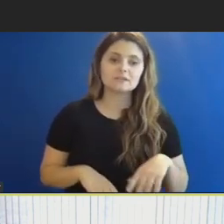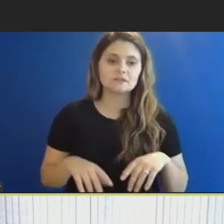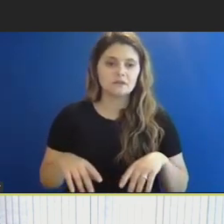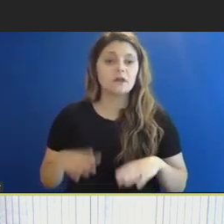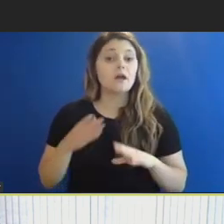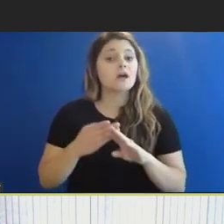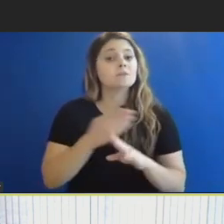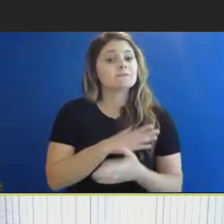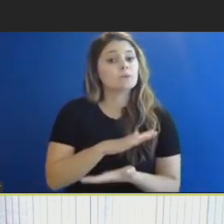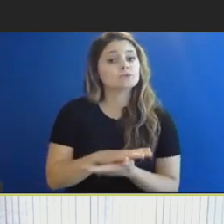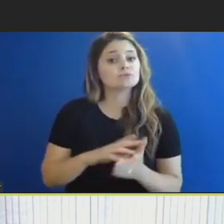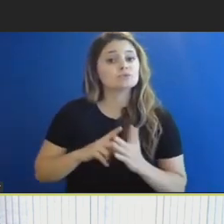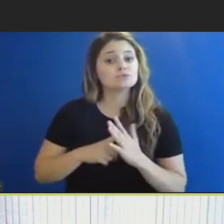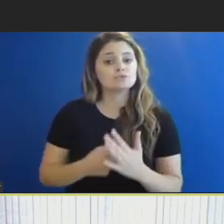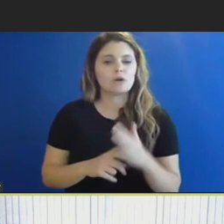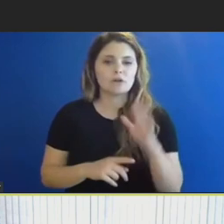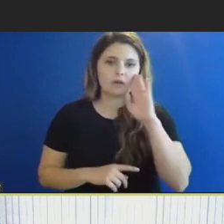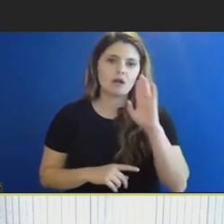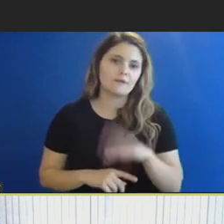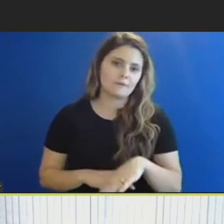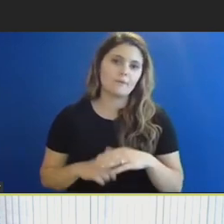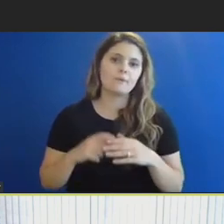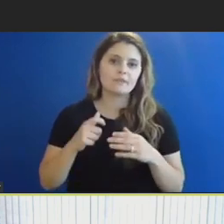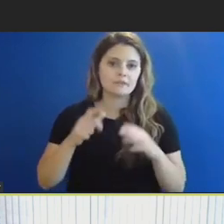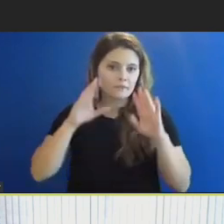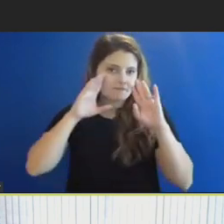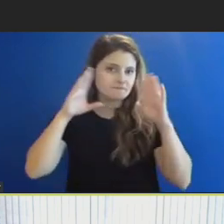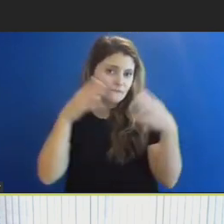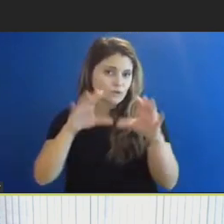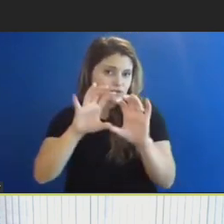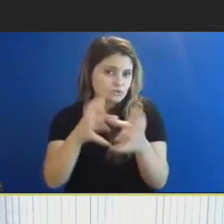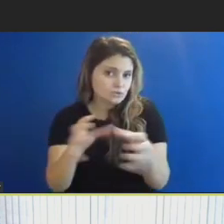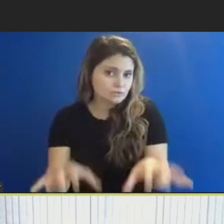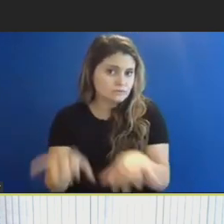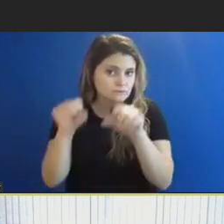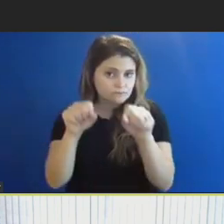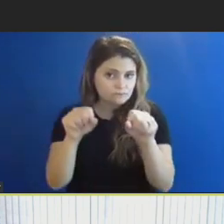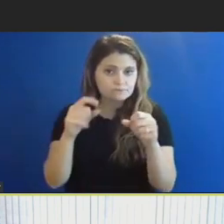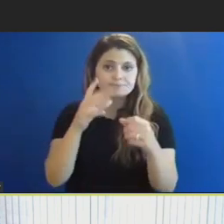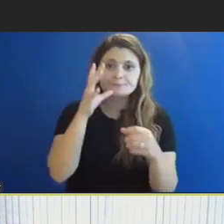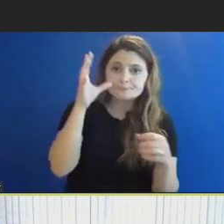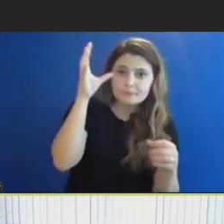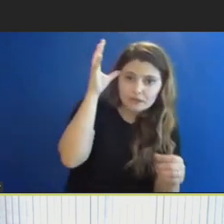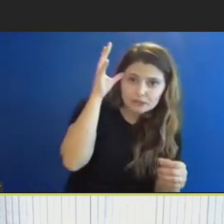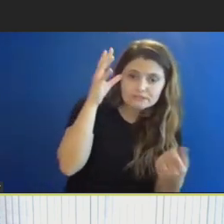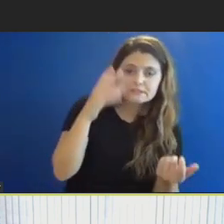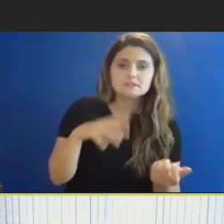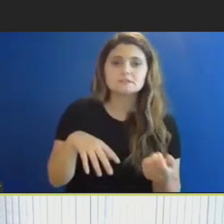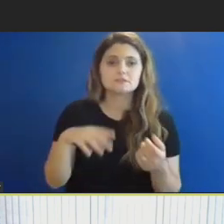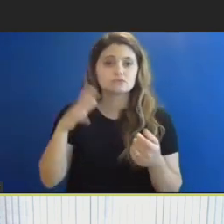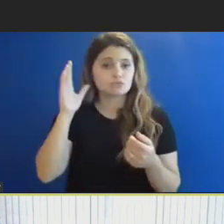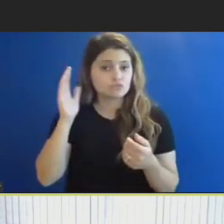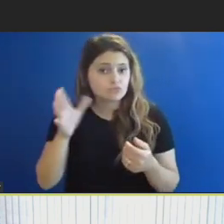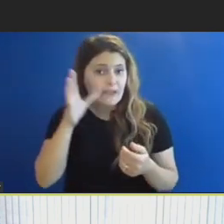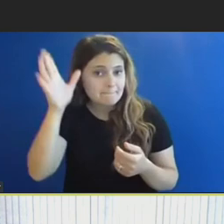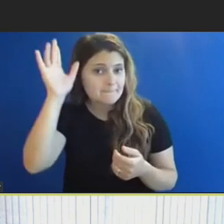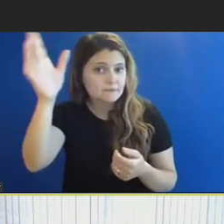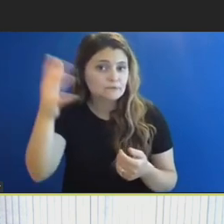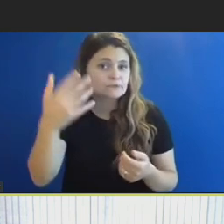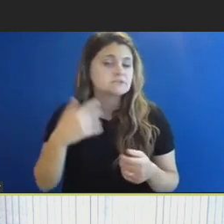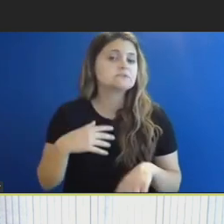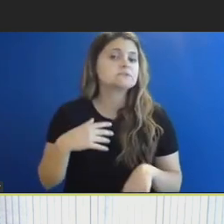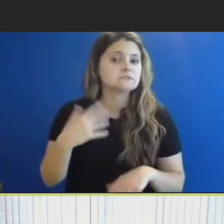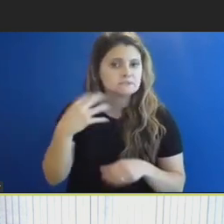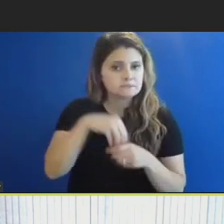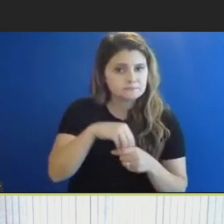before school started, I know we got kind of a focus group together of parents and grandparents that